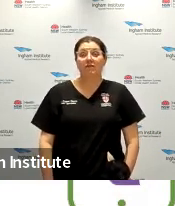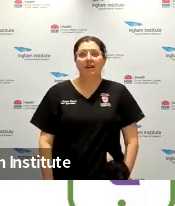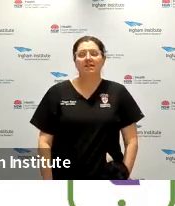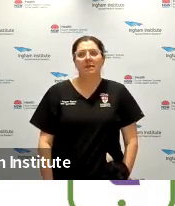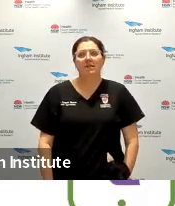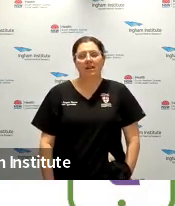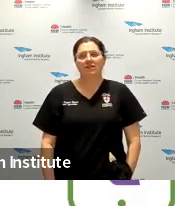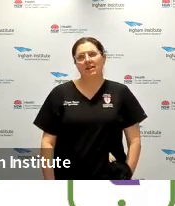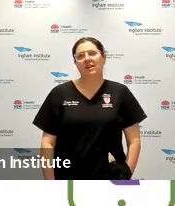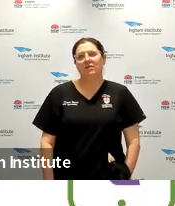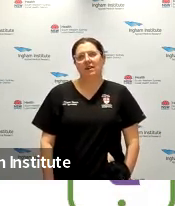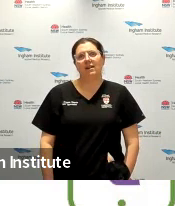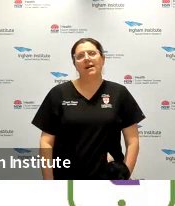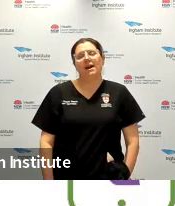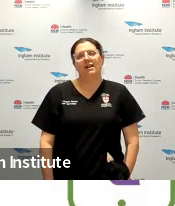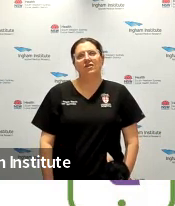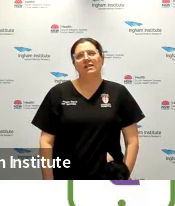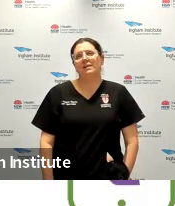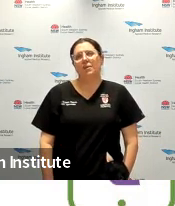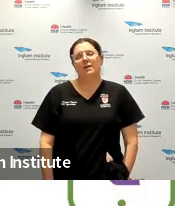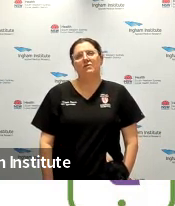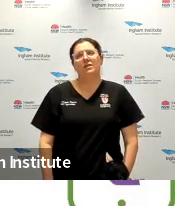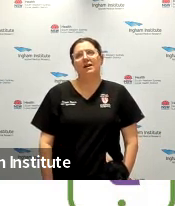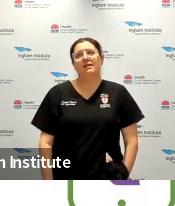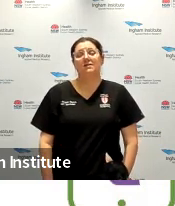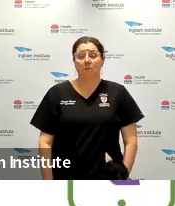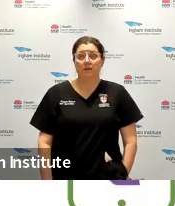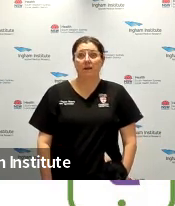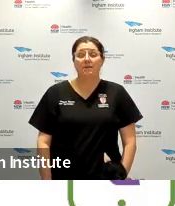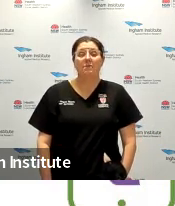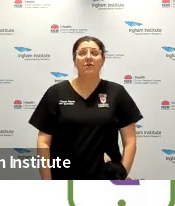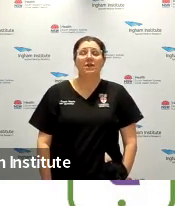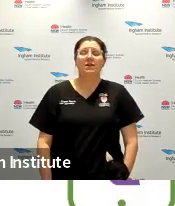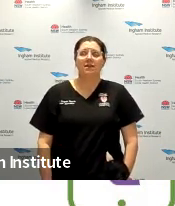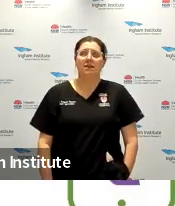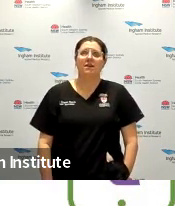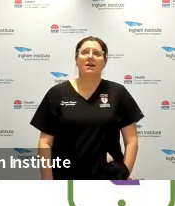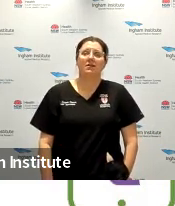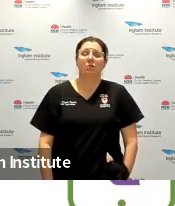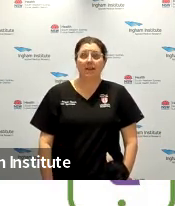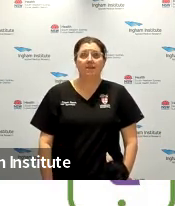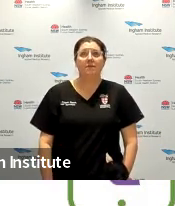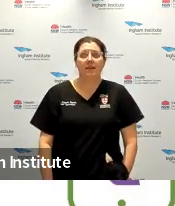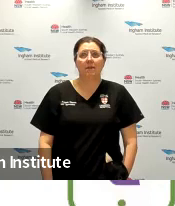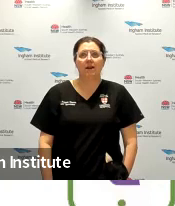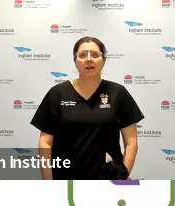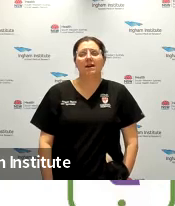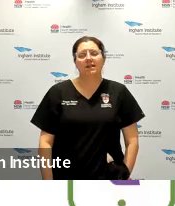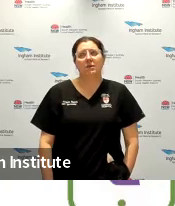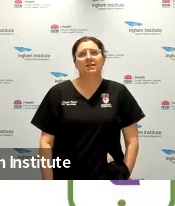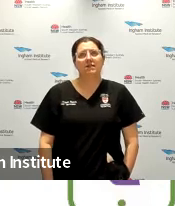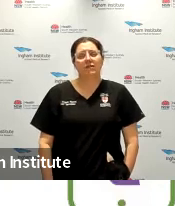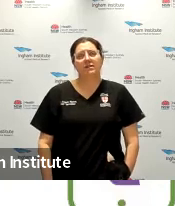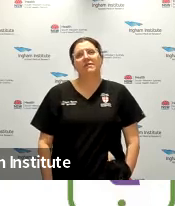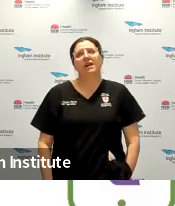very motivated to make change to their healthcare. And so these are pop-ups regarding stopping smoking, their weight and BMI,